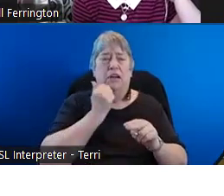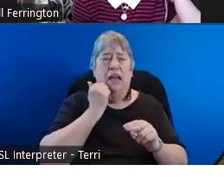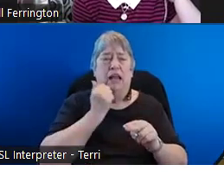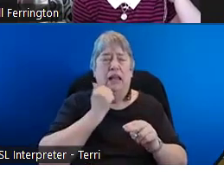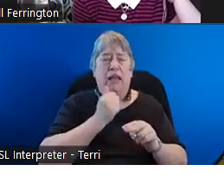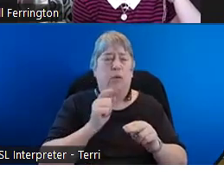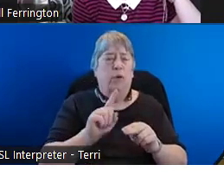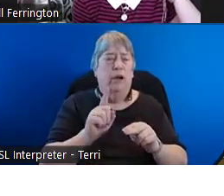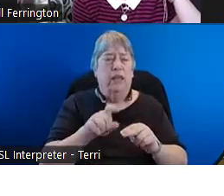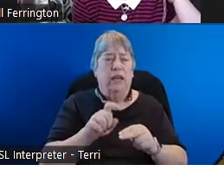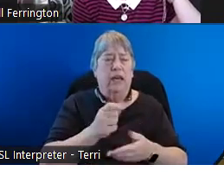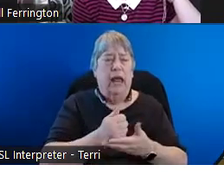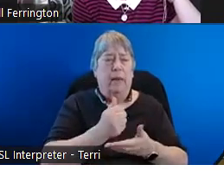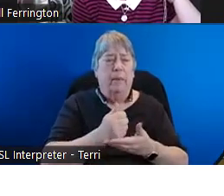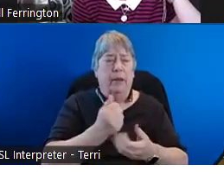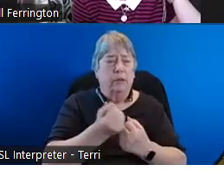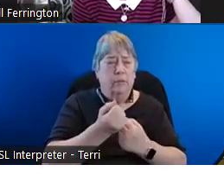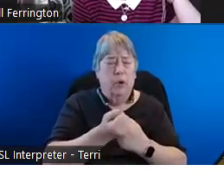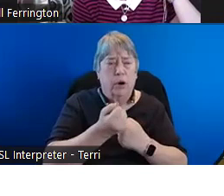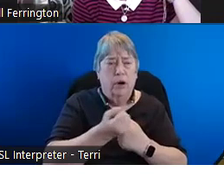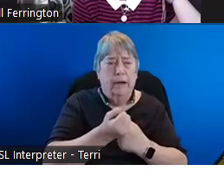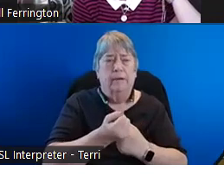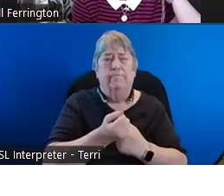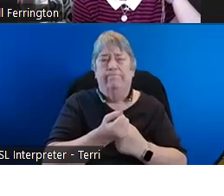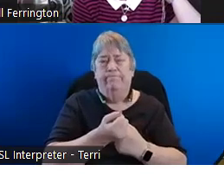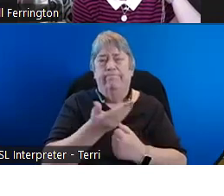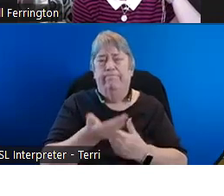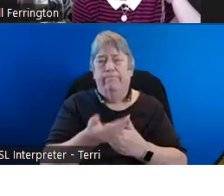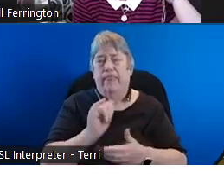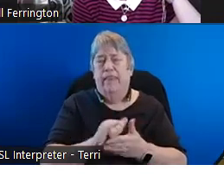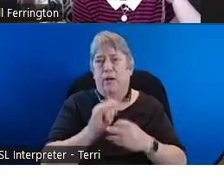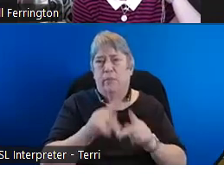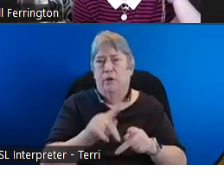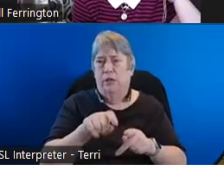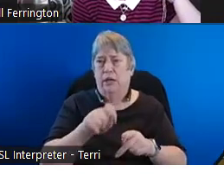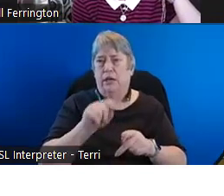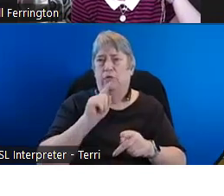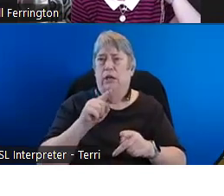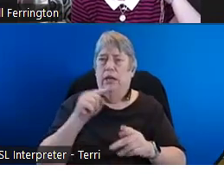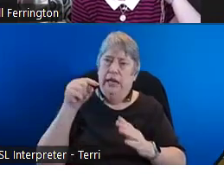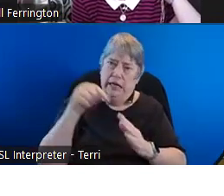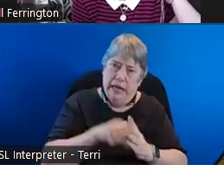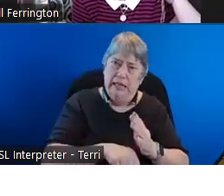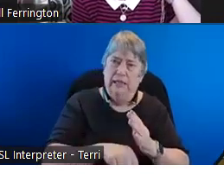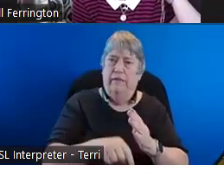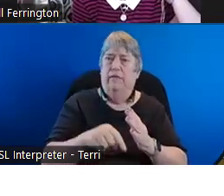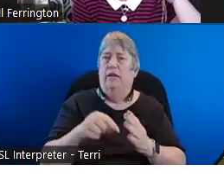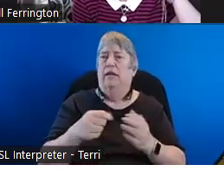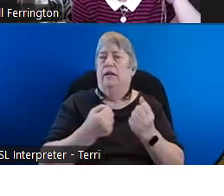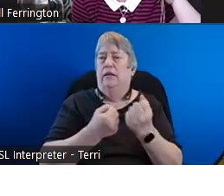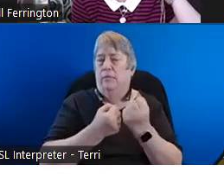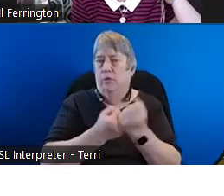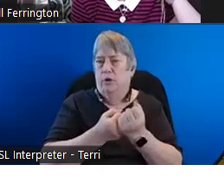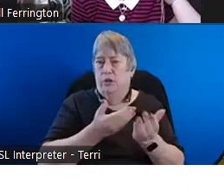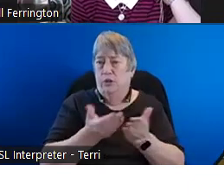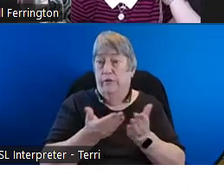struggle, that this person may need intensive supported employment services and extended services over